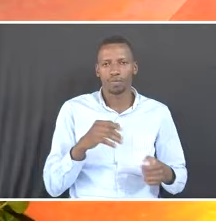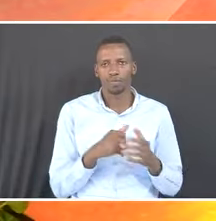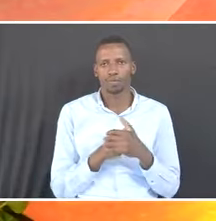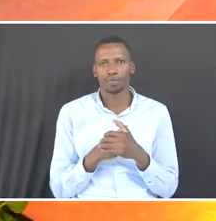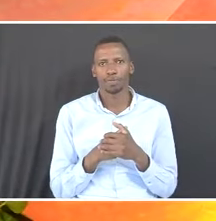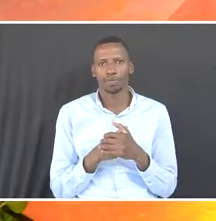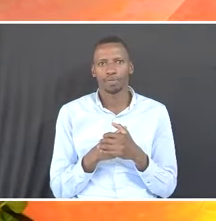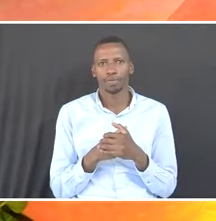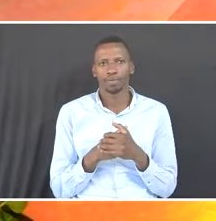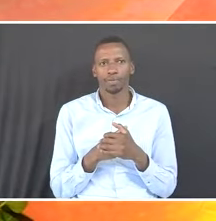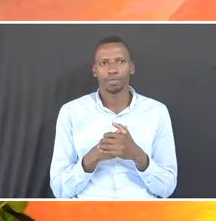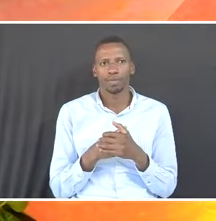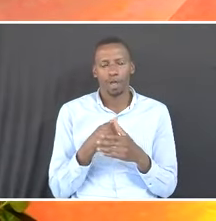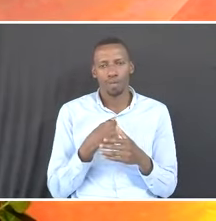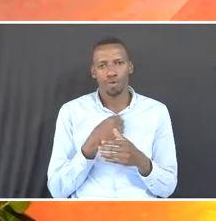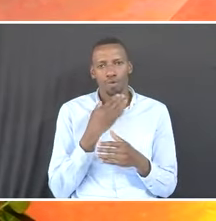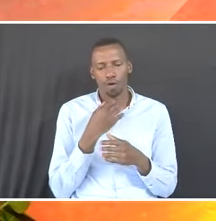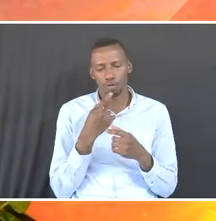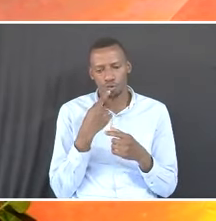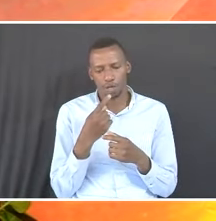Allow me to say this on a very humble note.